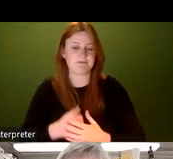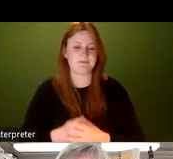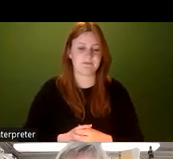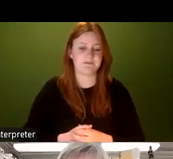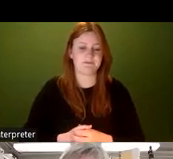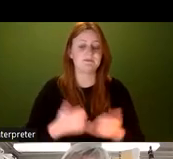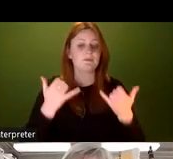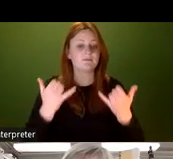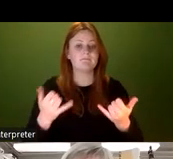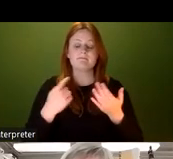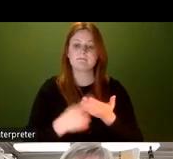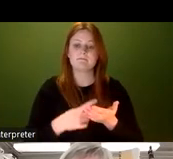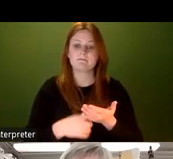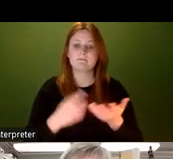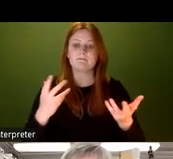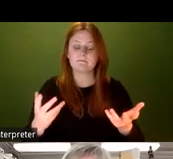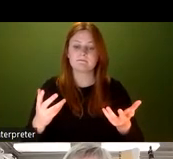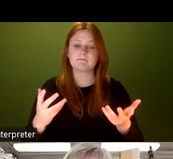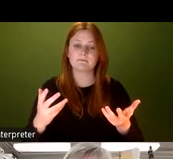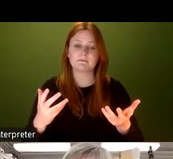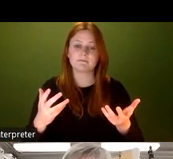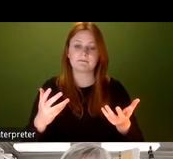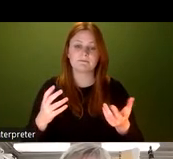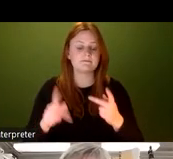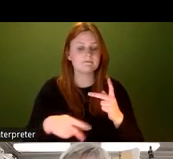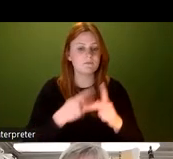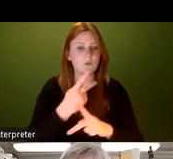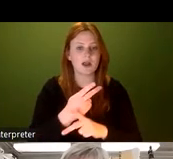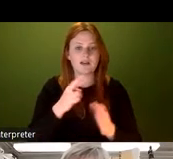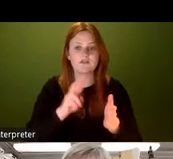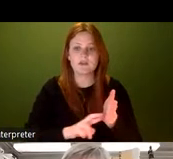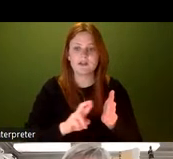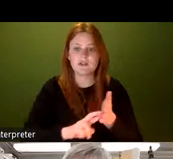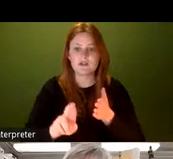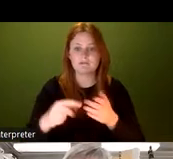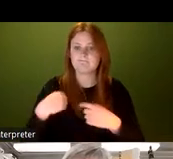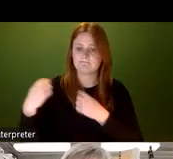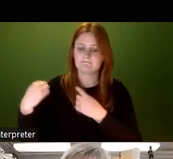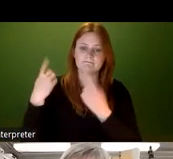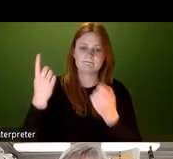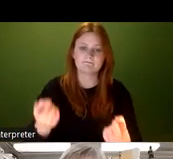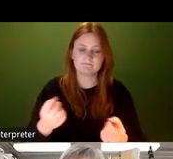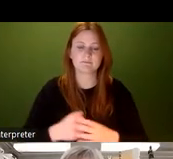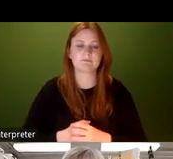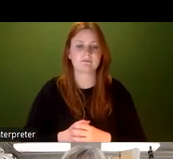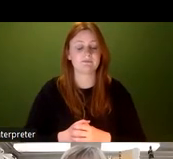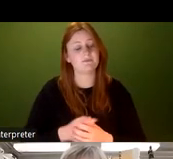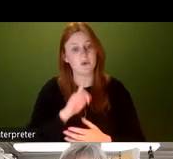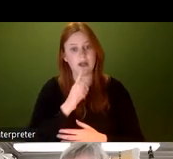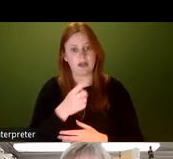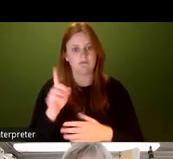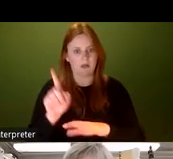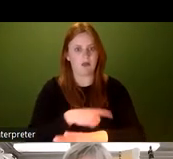now about the kind of research I've been doing and have actually been doing for a long